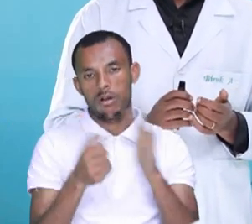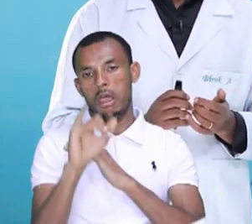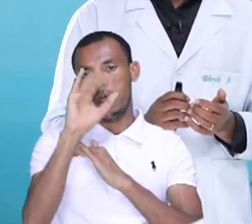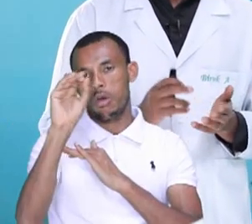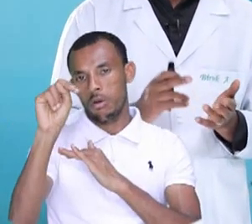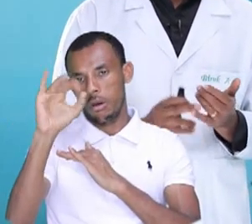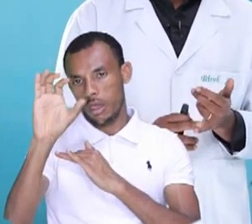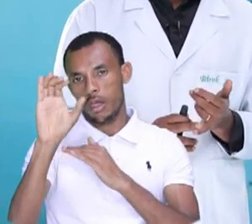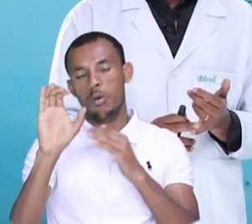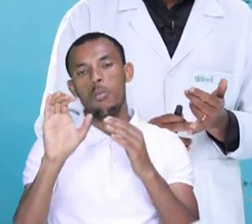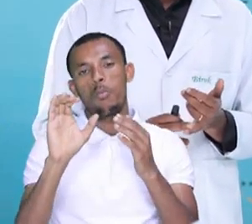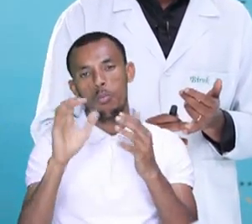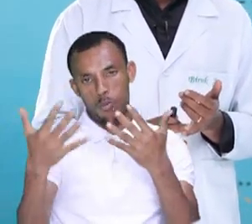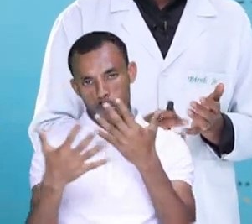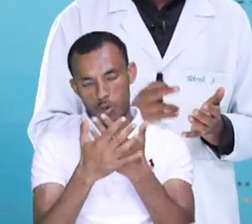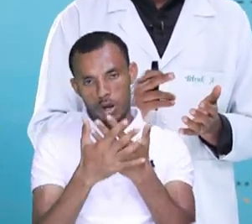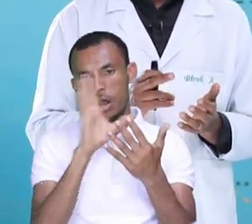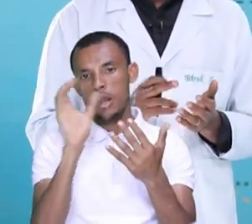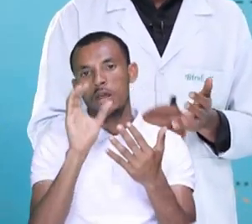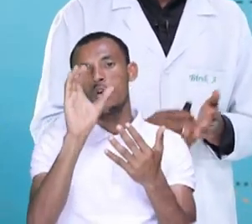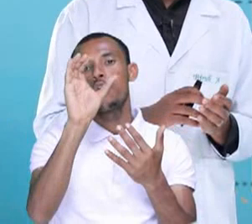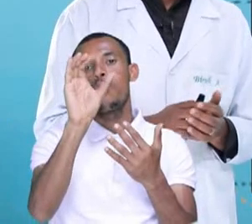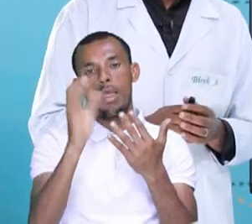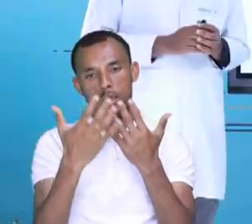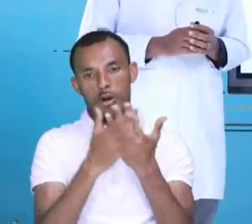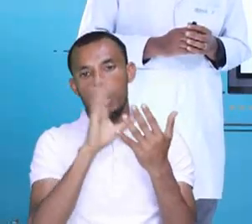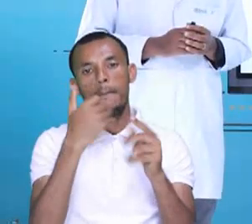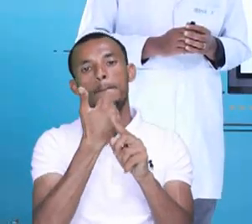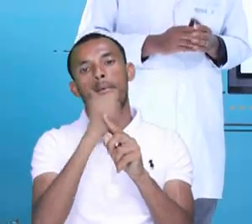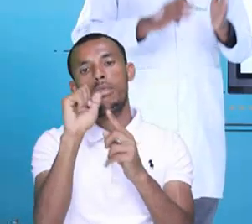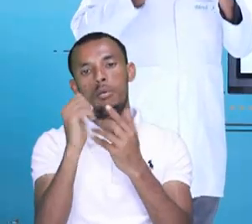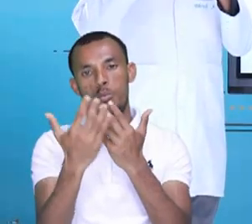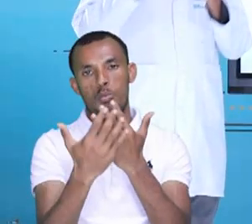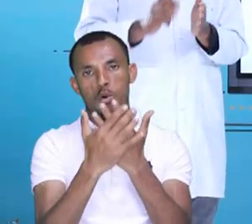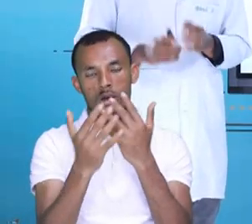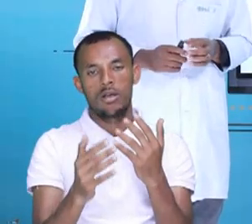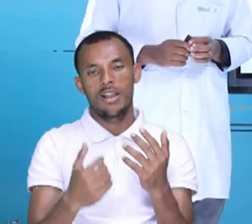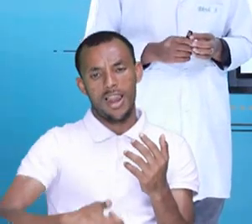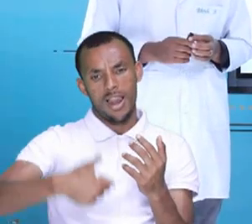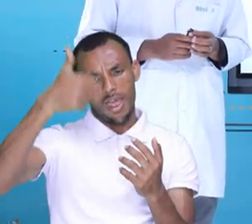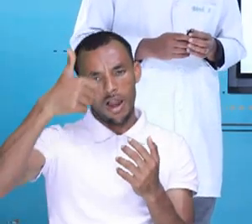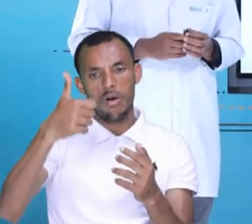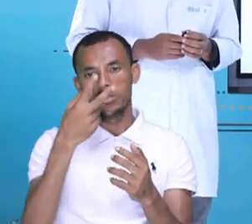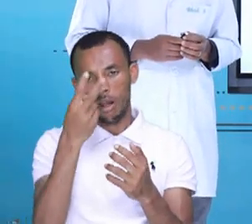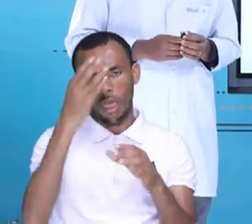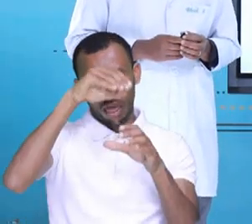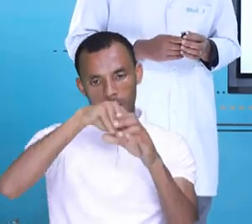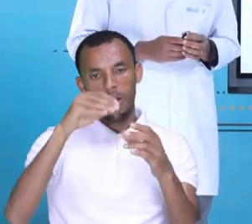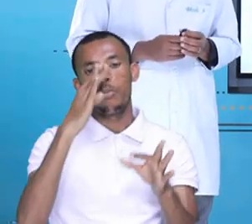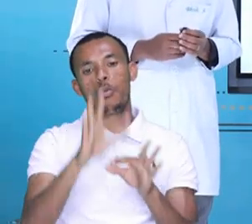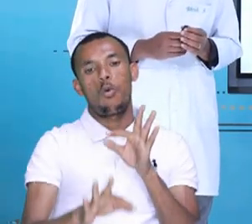bond, covalent bond, and metallic bonds. The other one is intermolecular